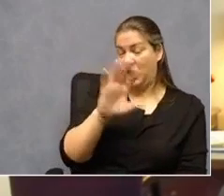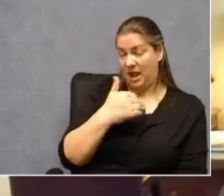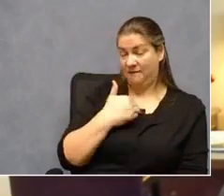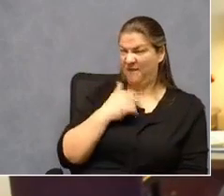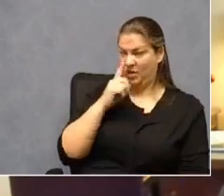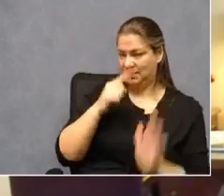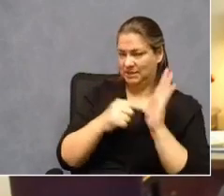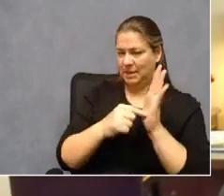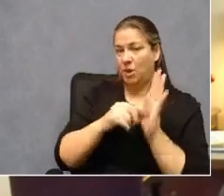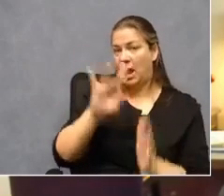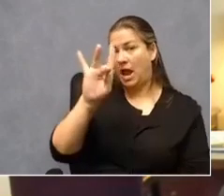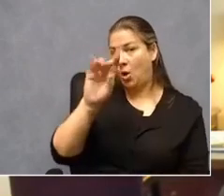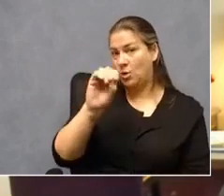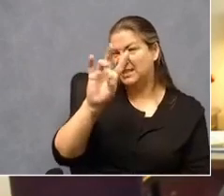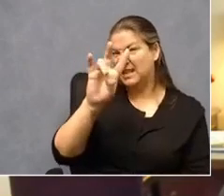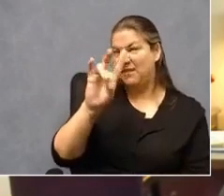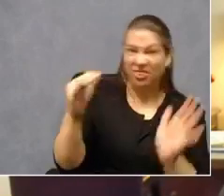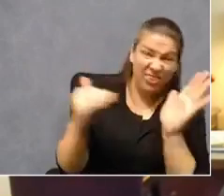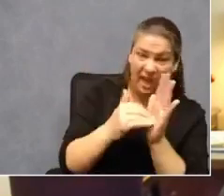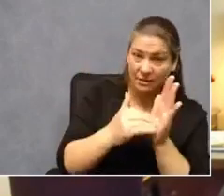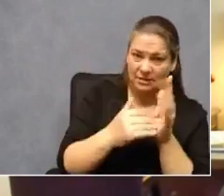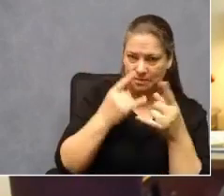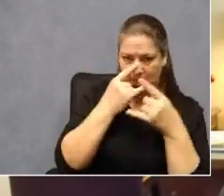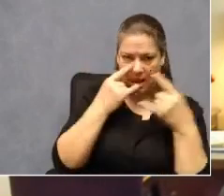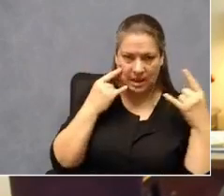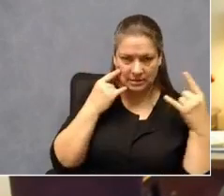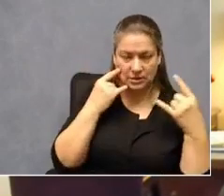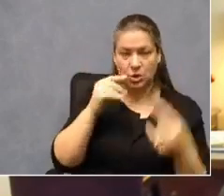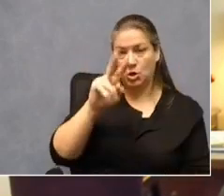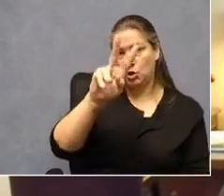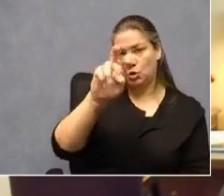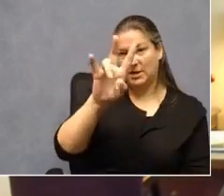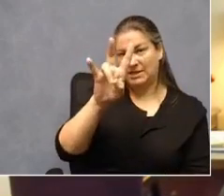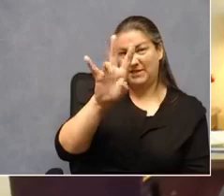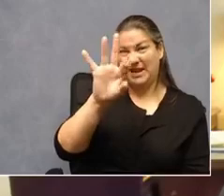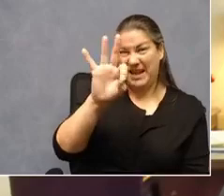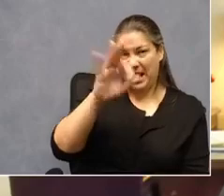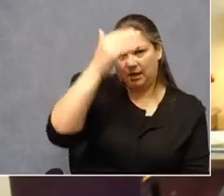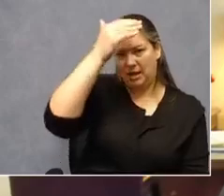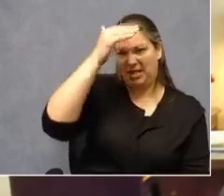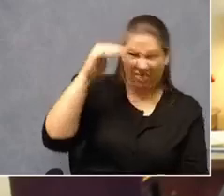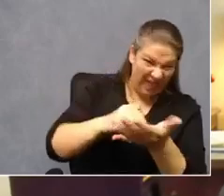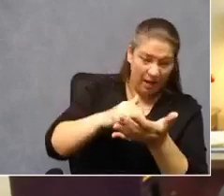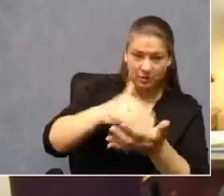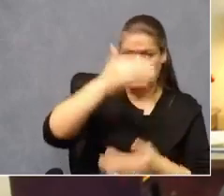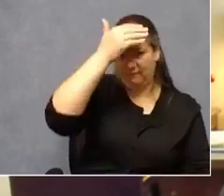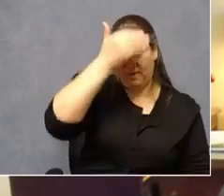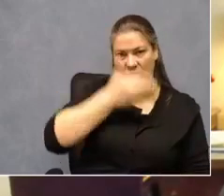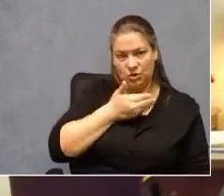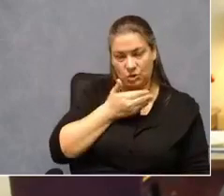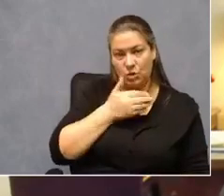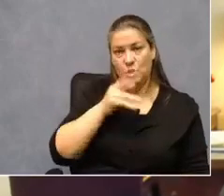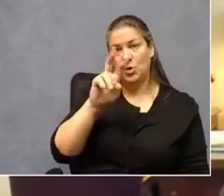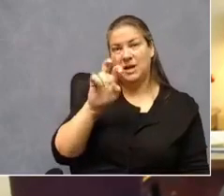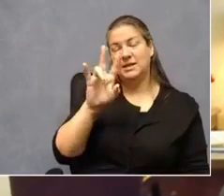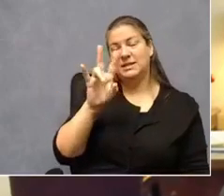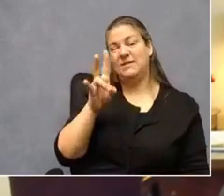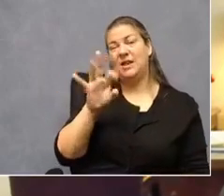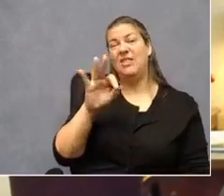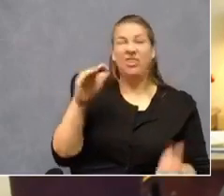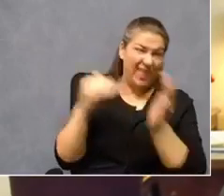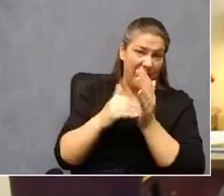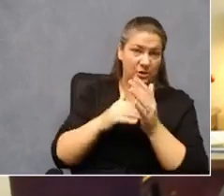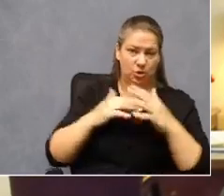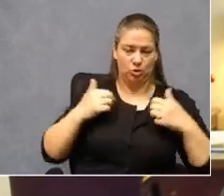807,000 masks, 279,000 face shields, 200,000 gowns, and